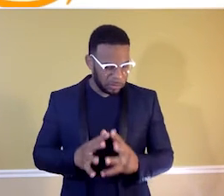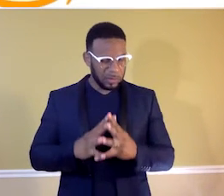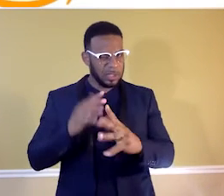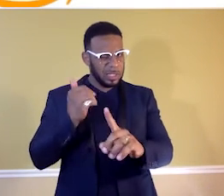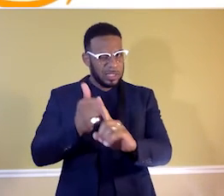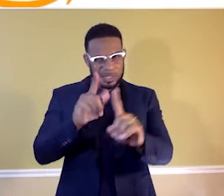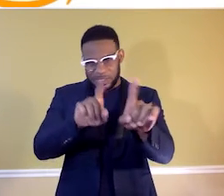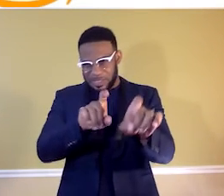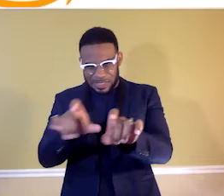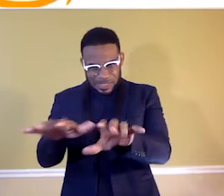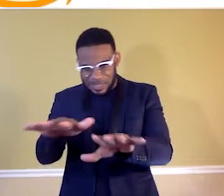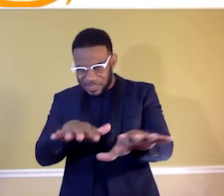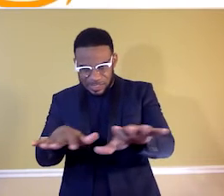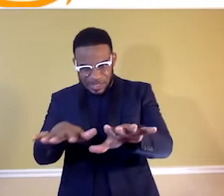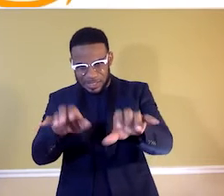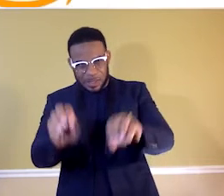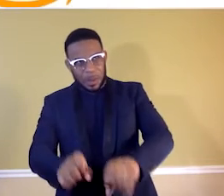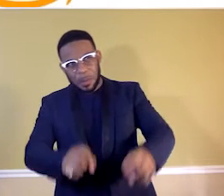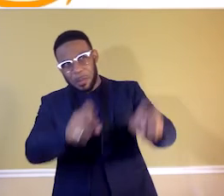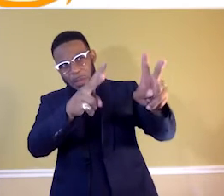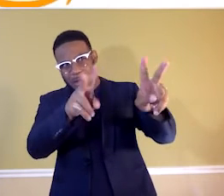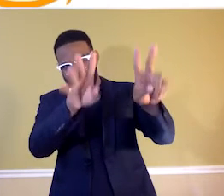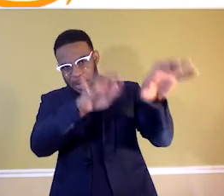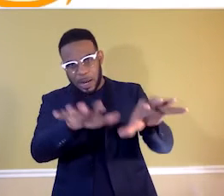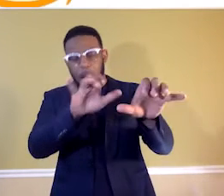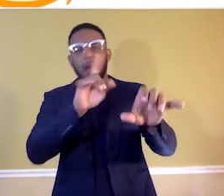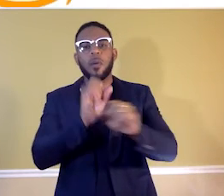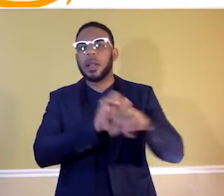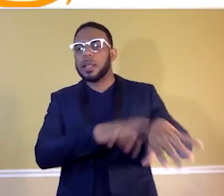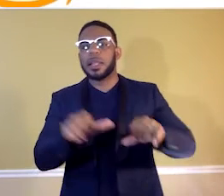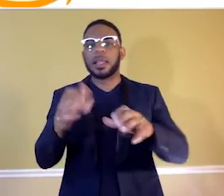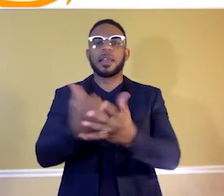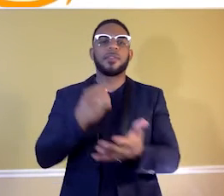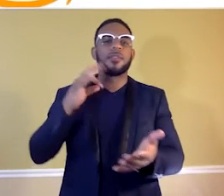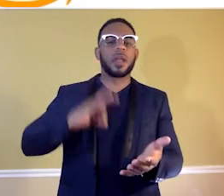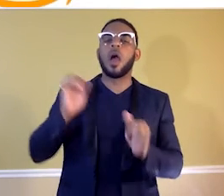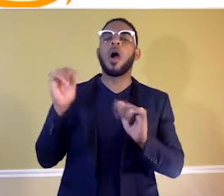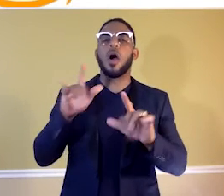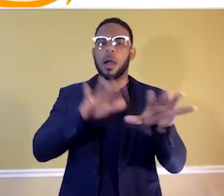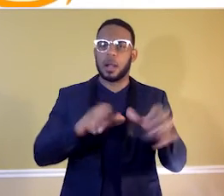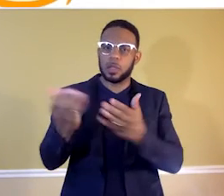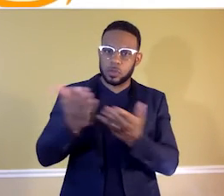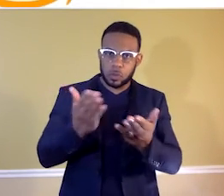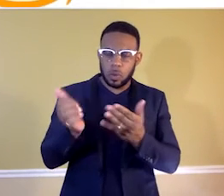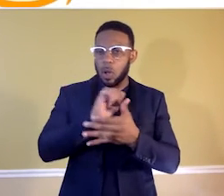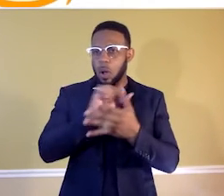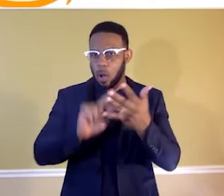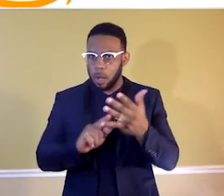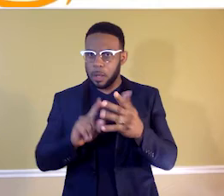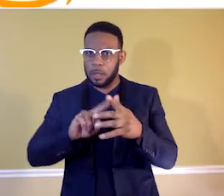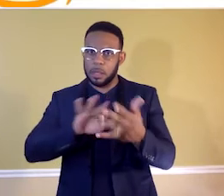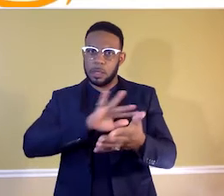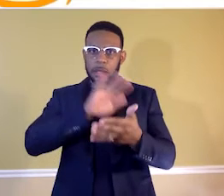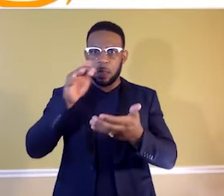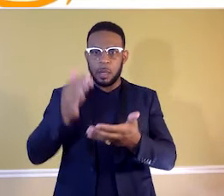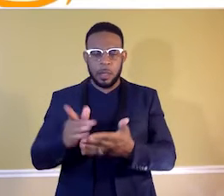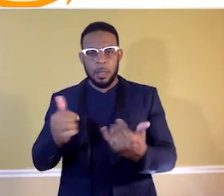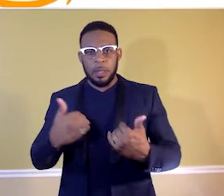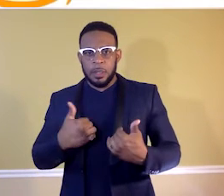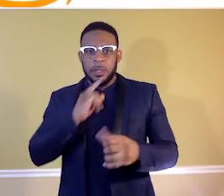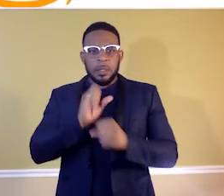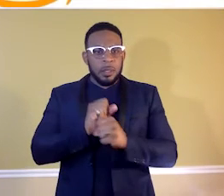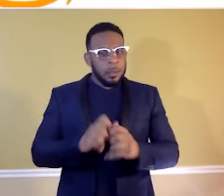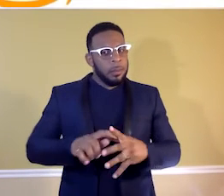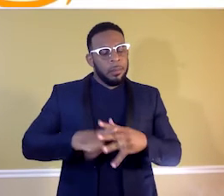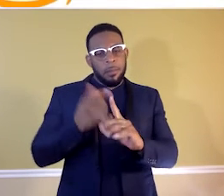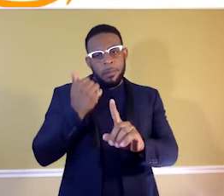test something out, putting it in the cloud. So really taking advantage of all the cloud services and all the power they have, you can really